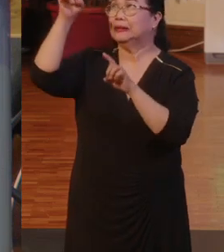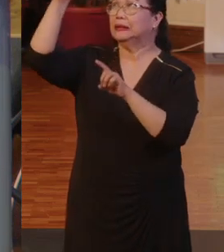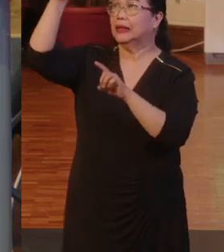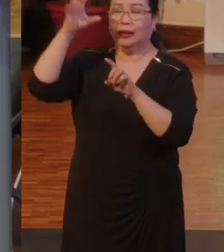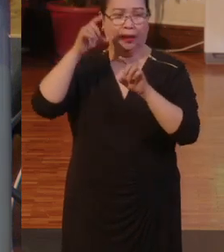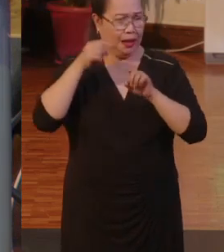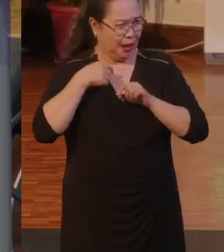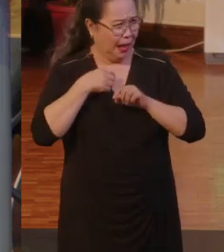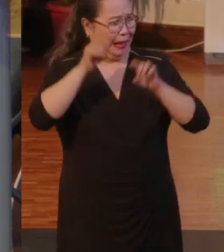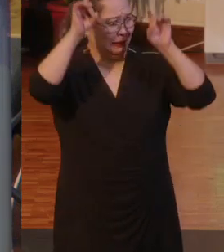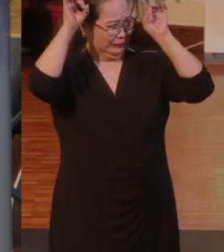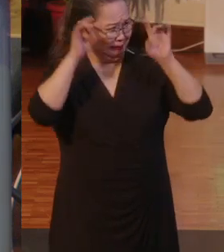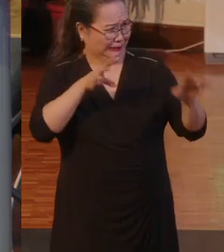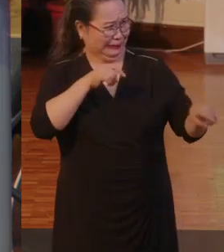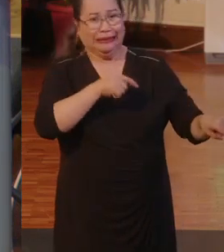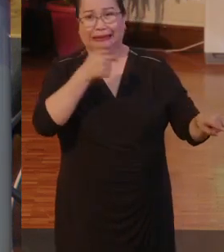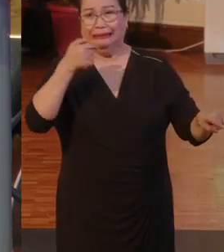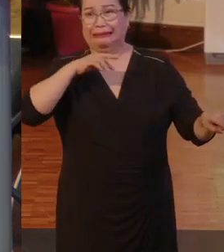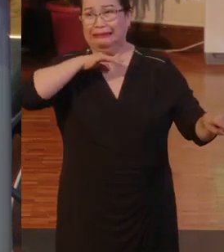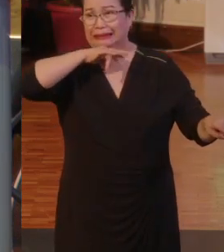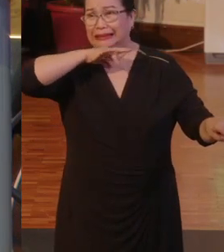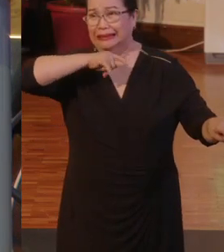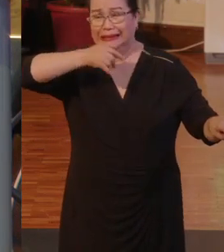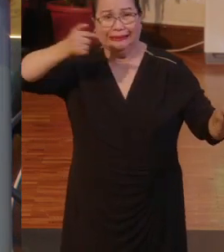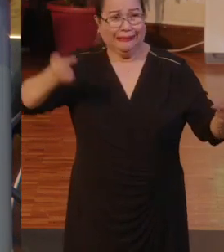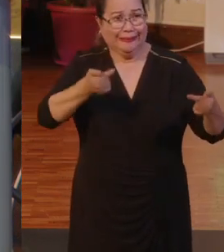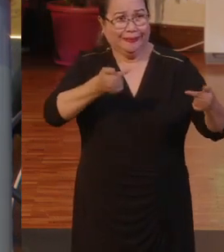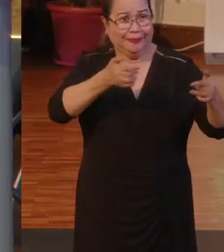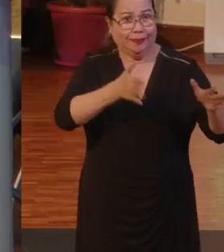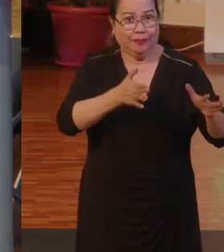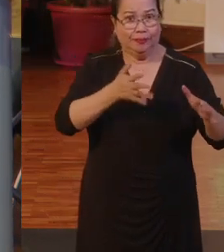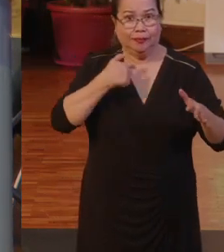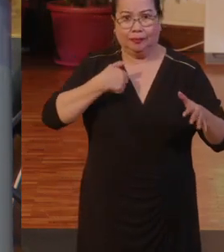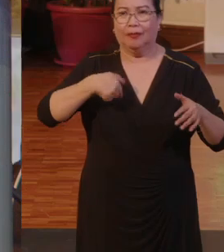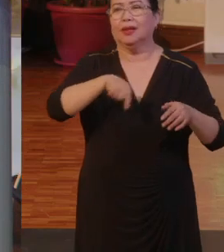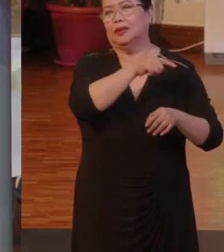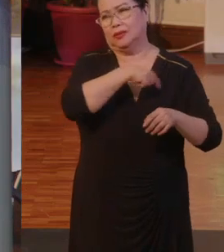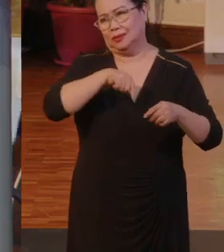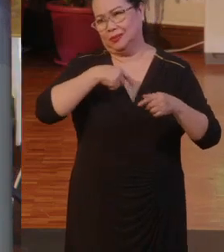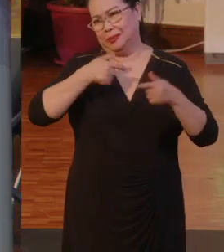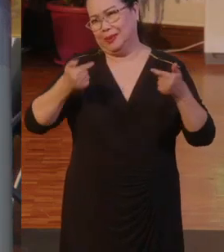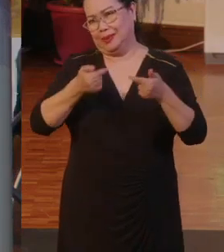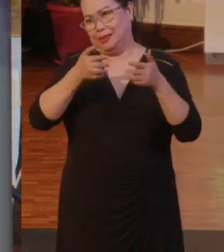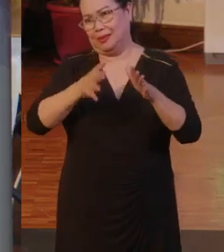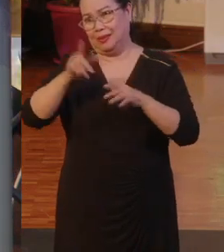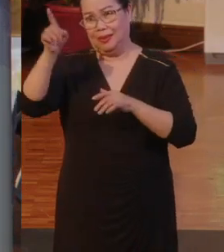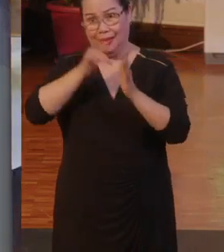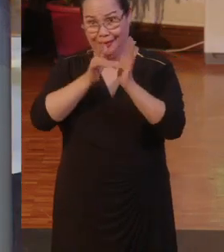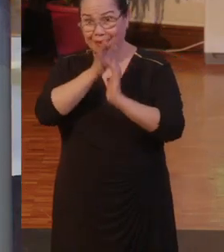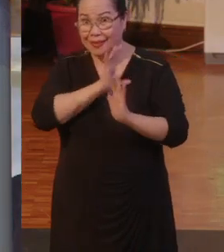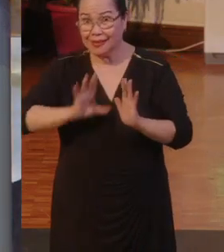Diyos. Karimari-marim tayo sa Kanyang paningin. While we were still sinners, Christ died